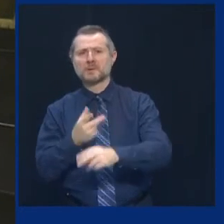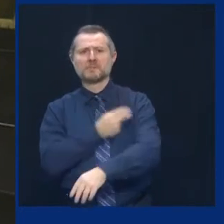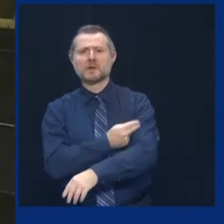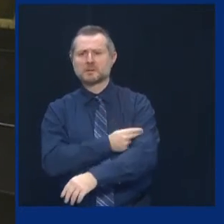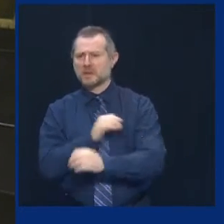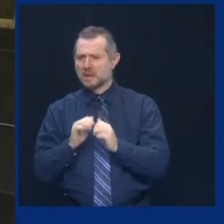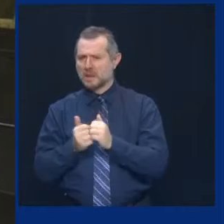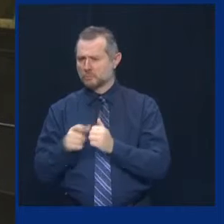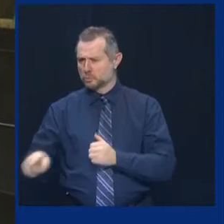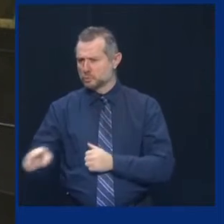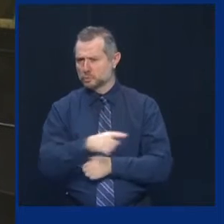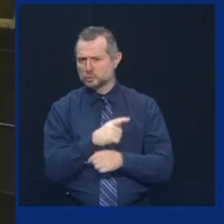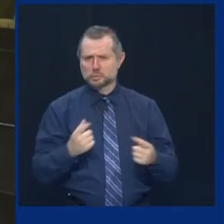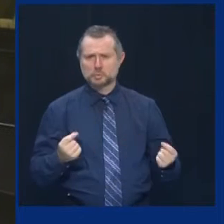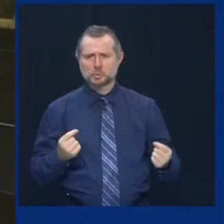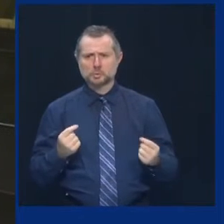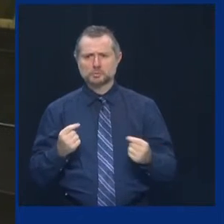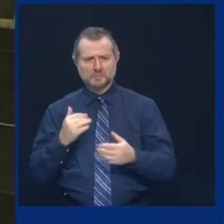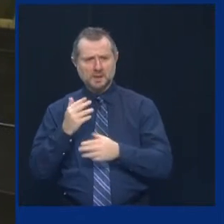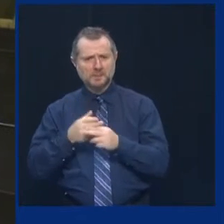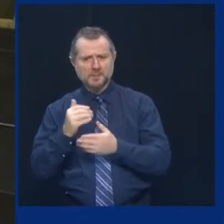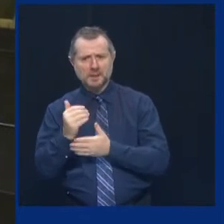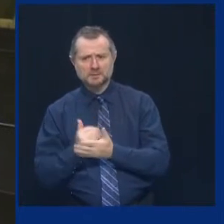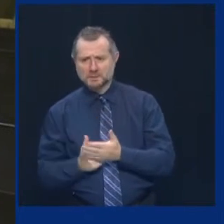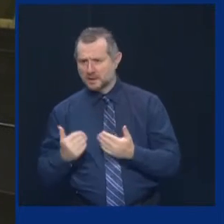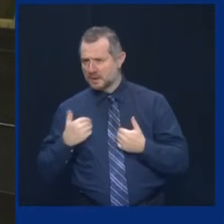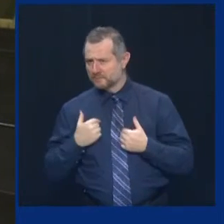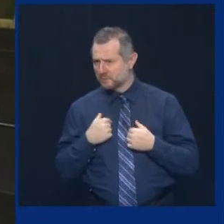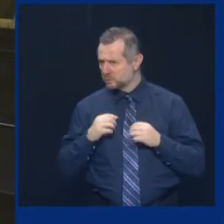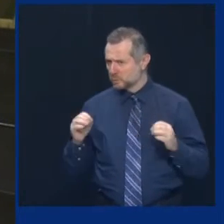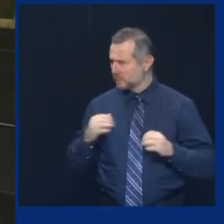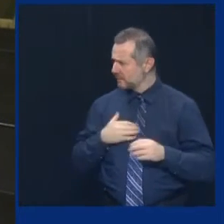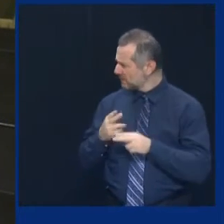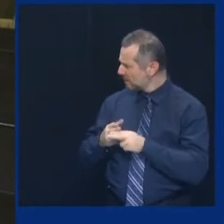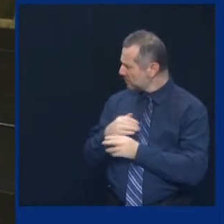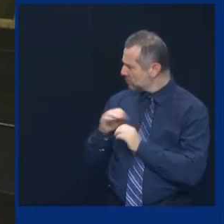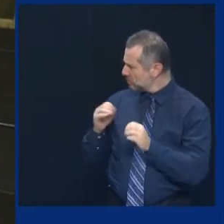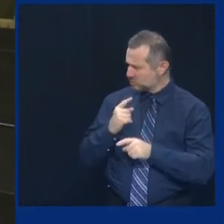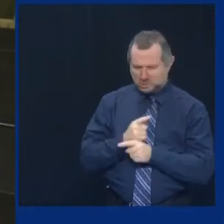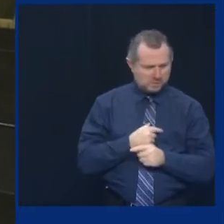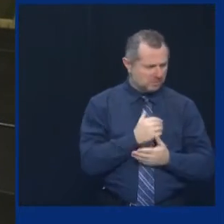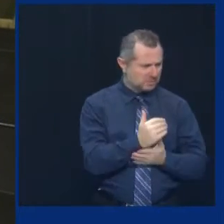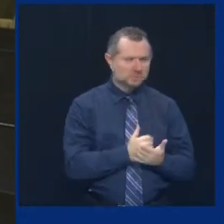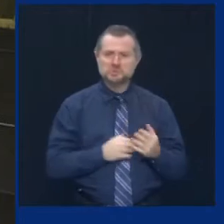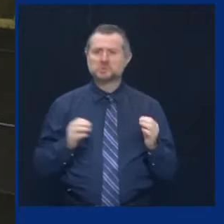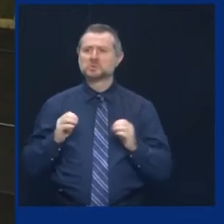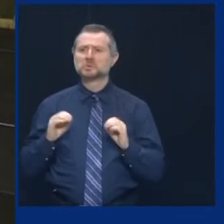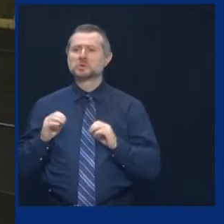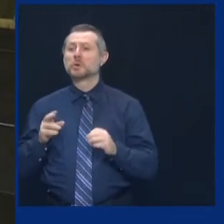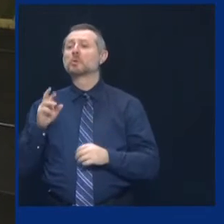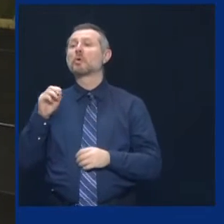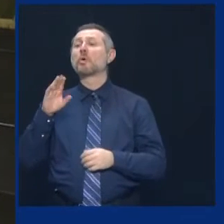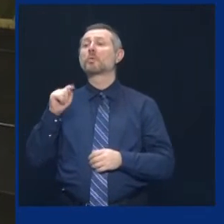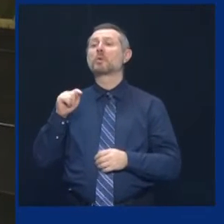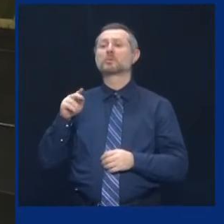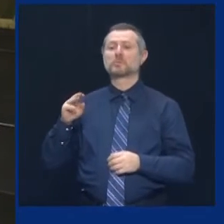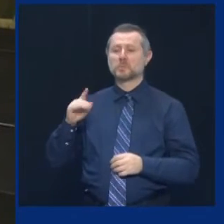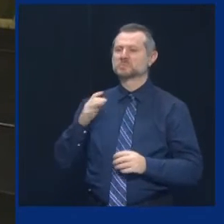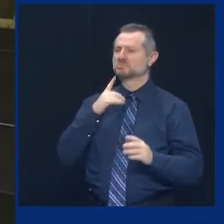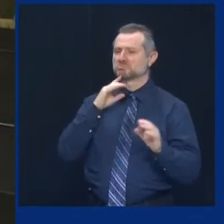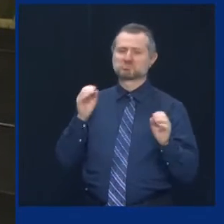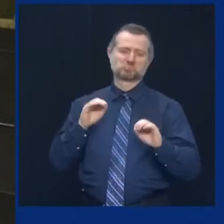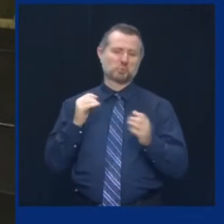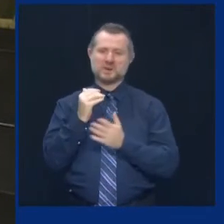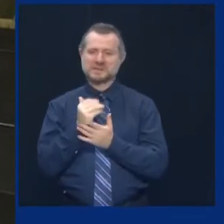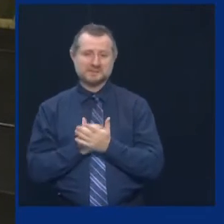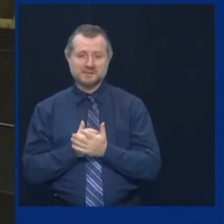can they do to get on a list? Is there a list? I don't think there is a list. There's no list right now, right? So the people you're talking about would